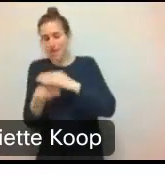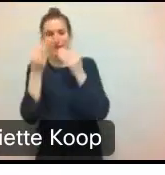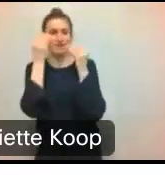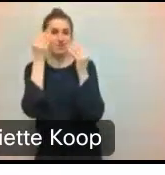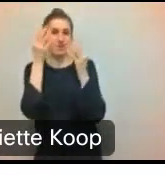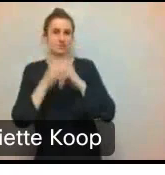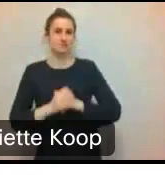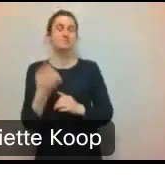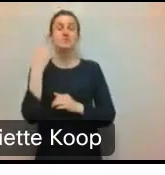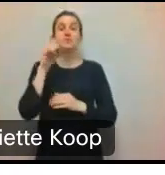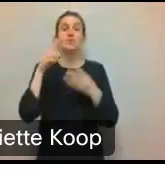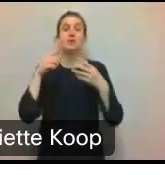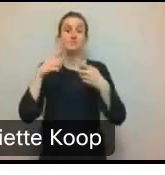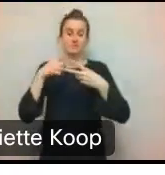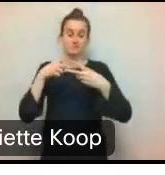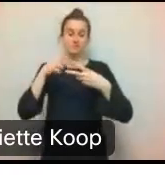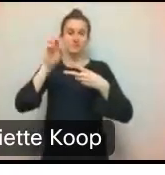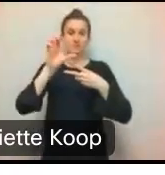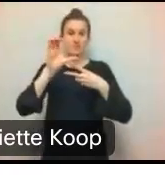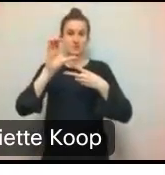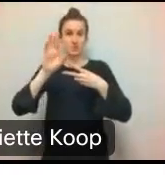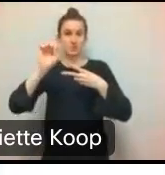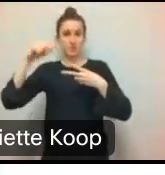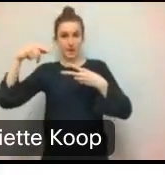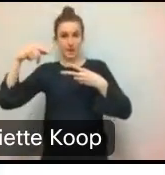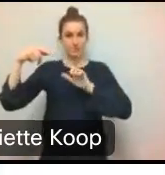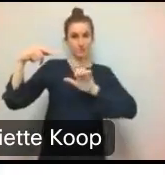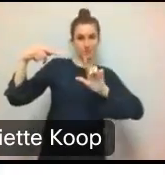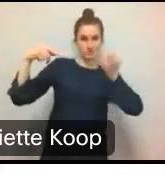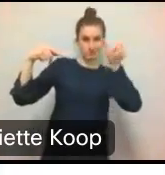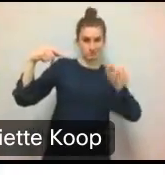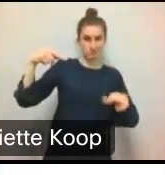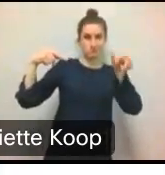when it comes to CRAP, which is the one on the left,